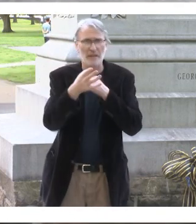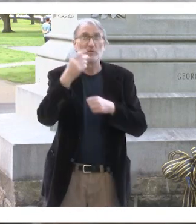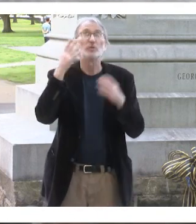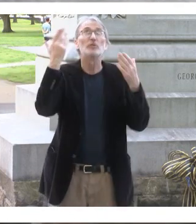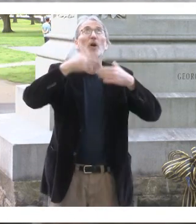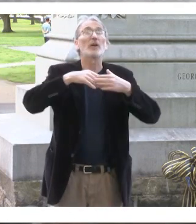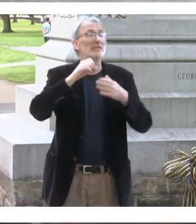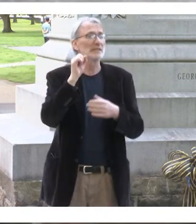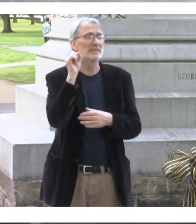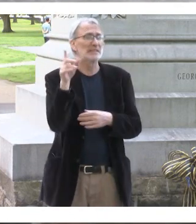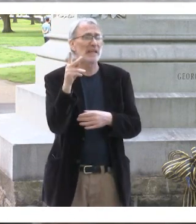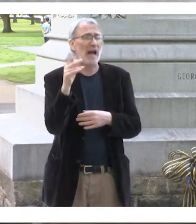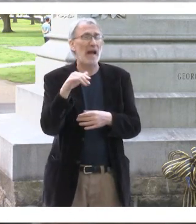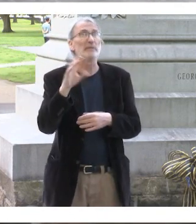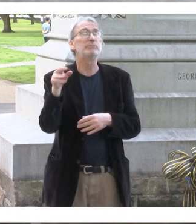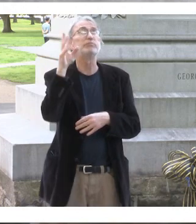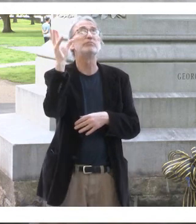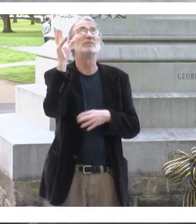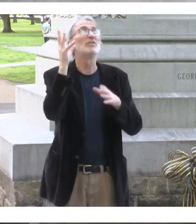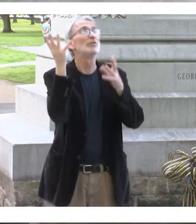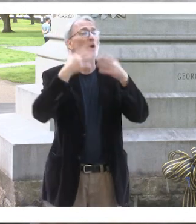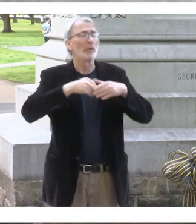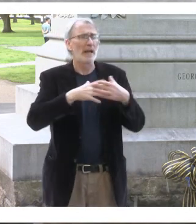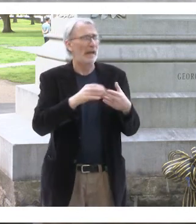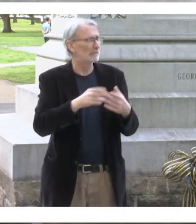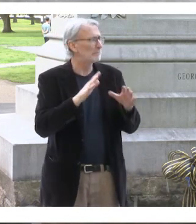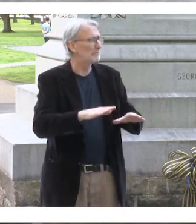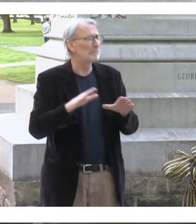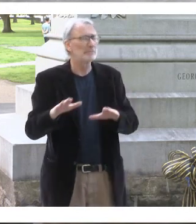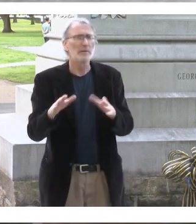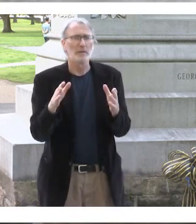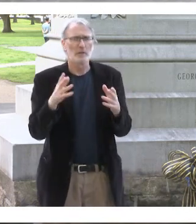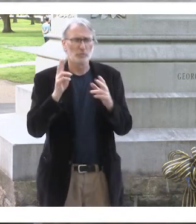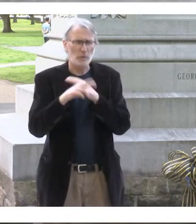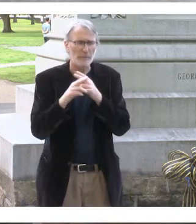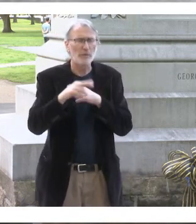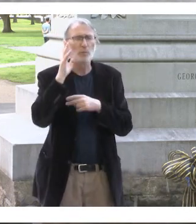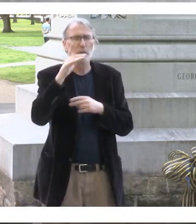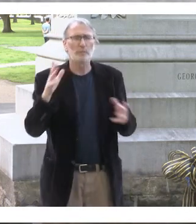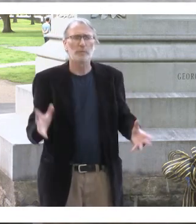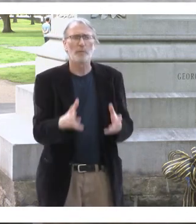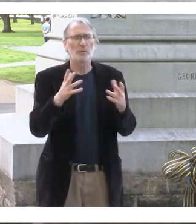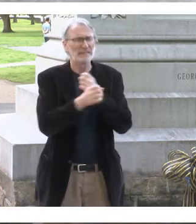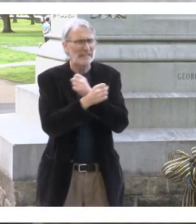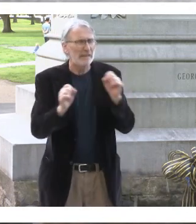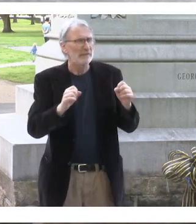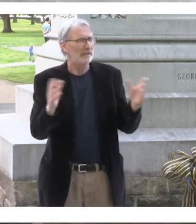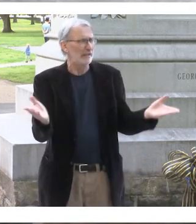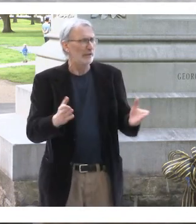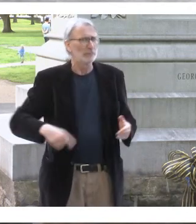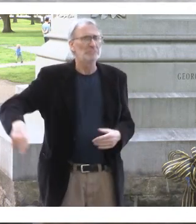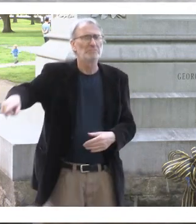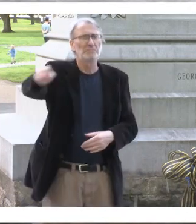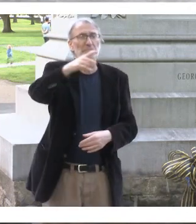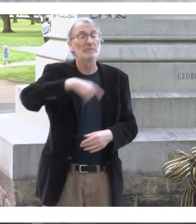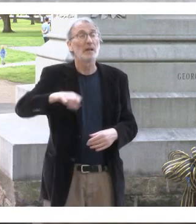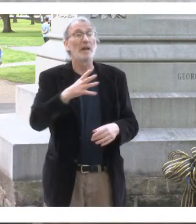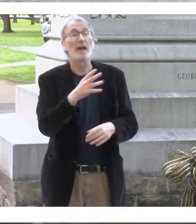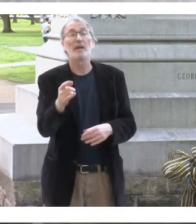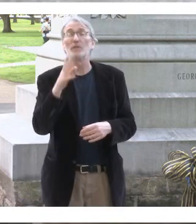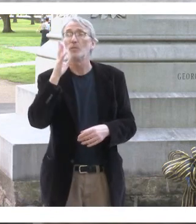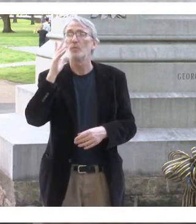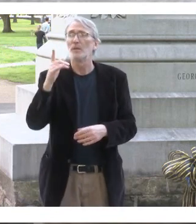complement lighting and a planted traffic calming median will promote safety in and around the park. And again,